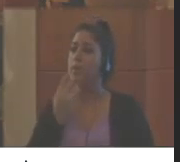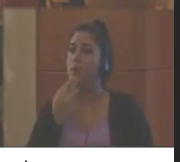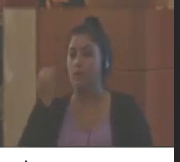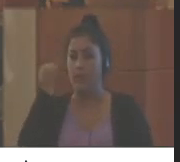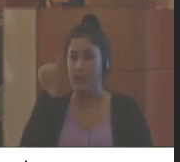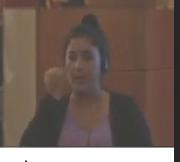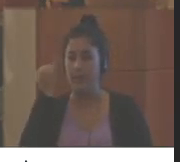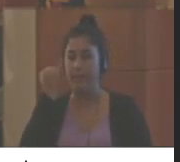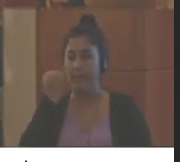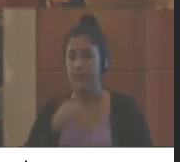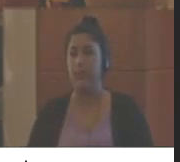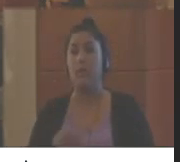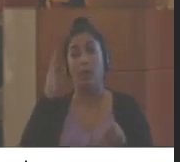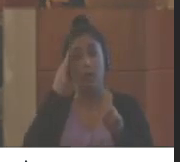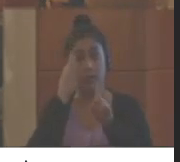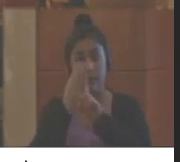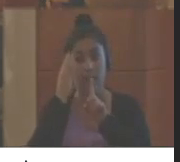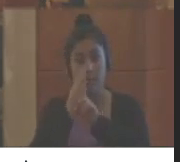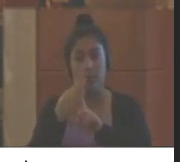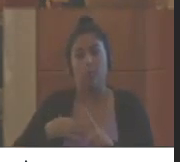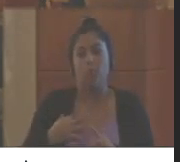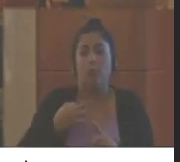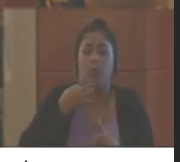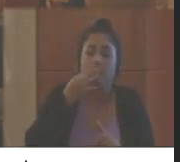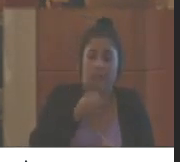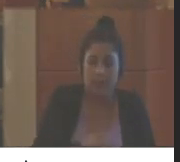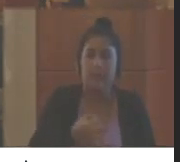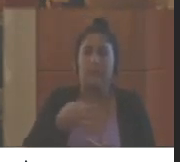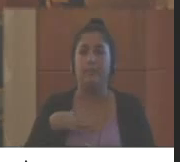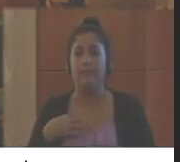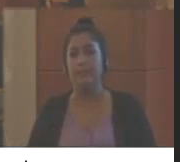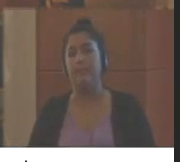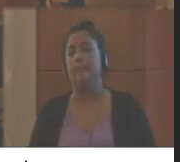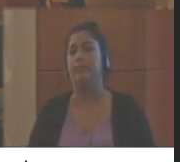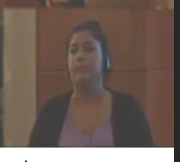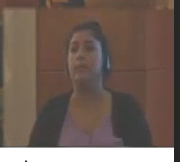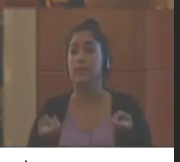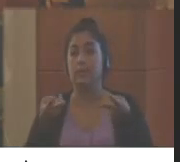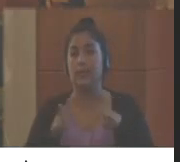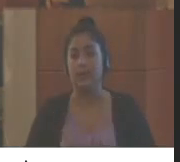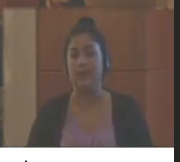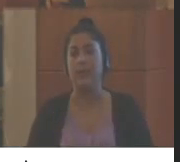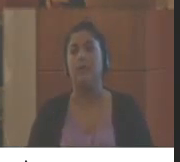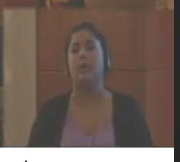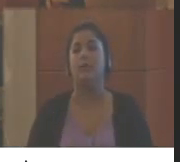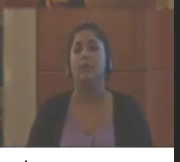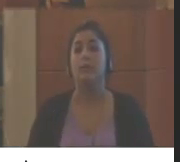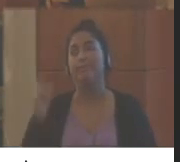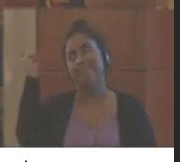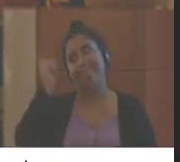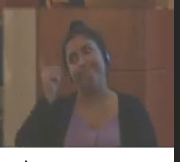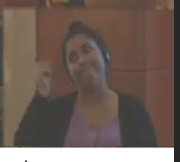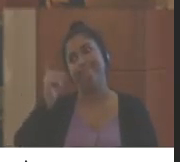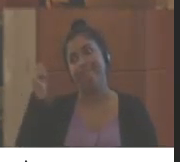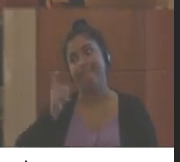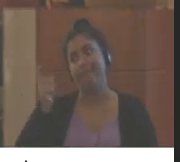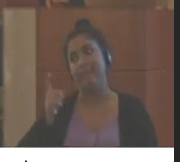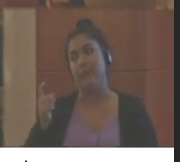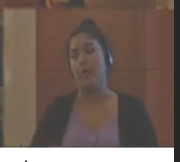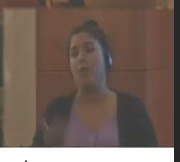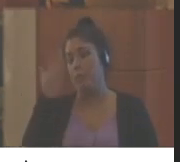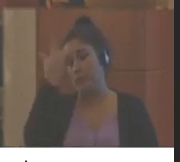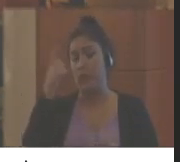about adopting an integral policy, is coherence of this scheme with the national development plan. And